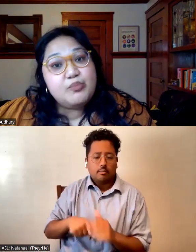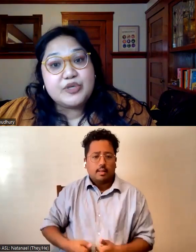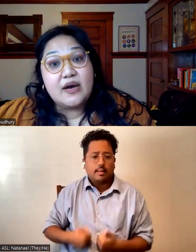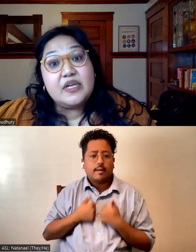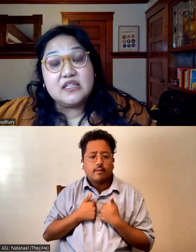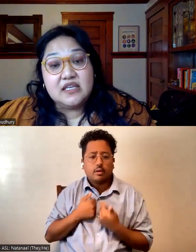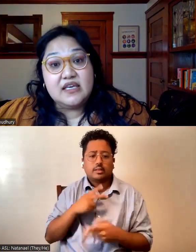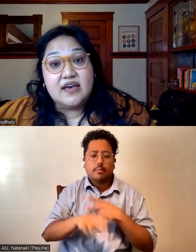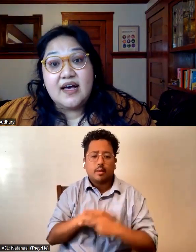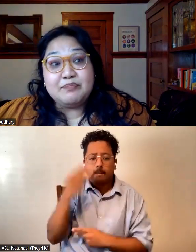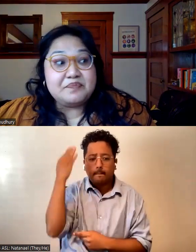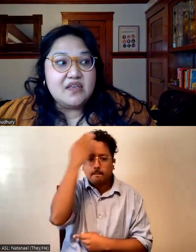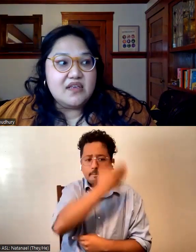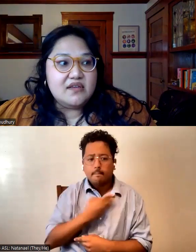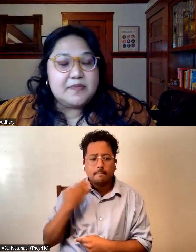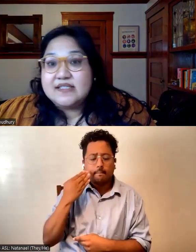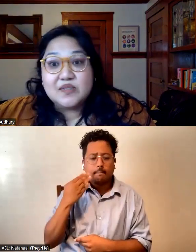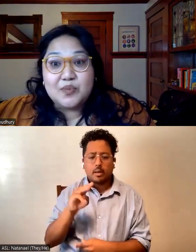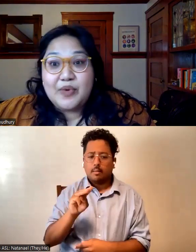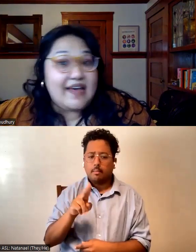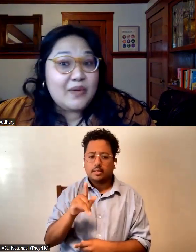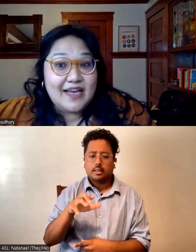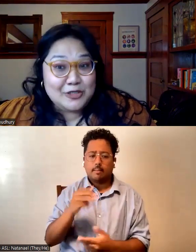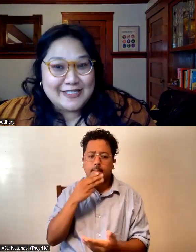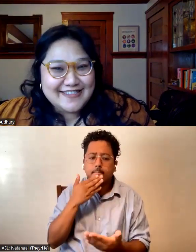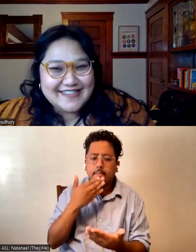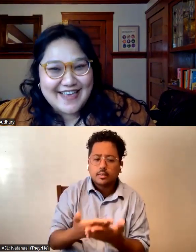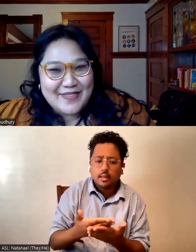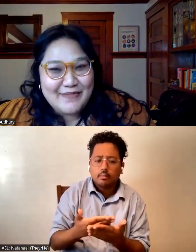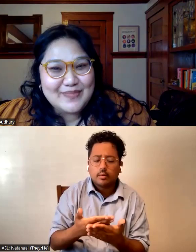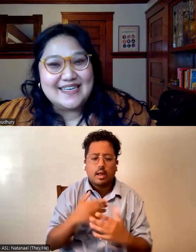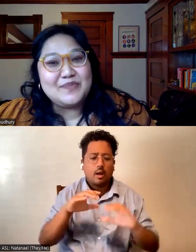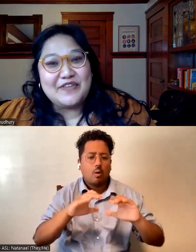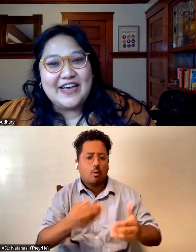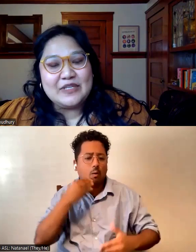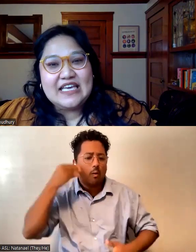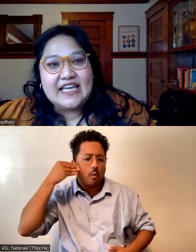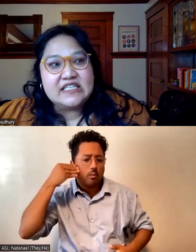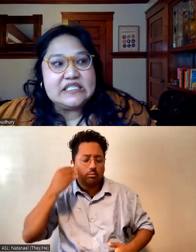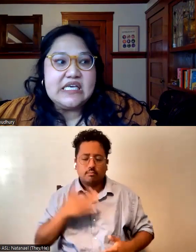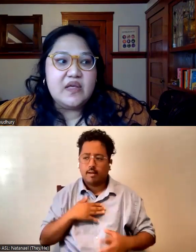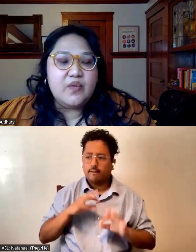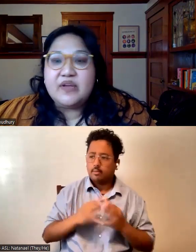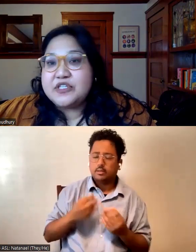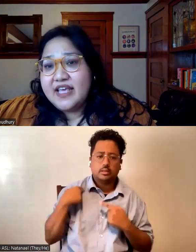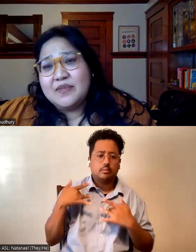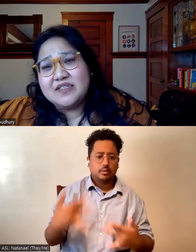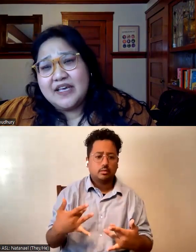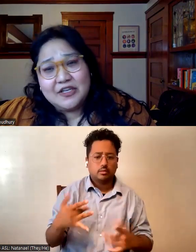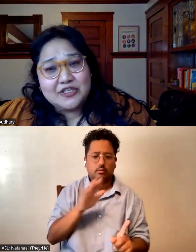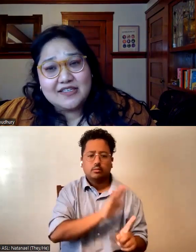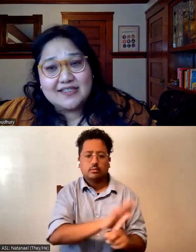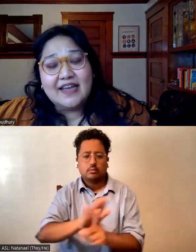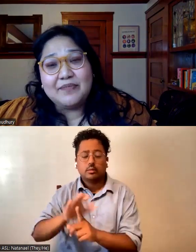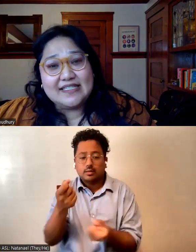also in a predominantly spaces without Asians in them, besides my family. And the way in which I came into